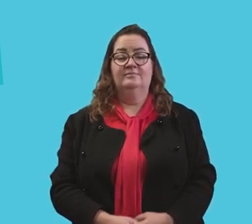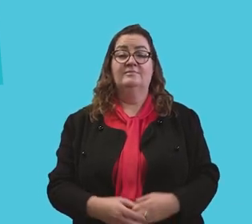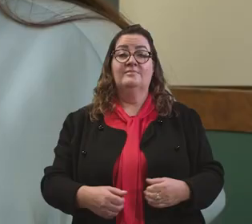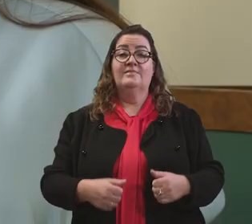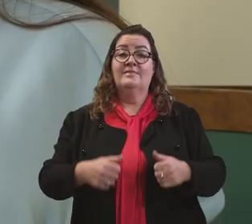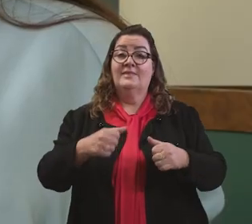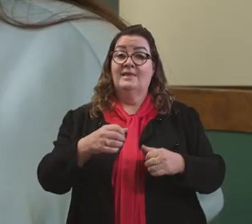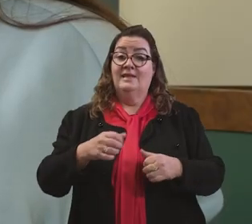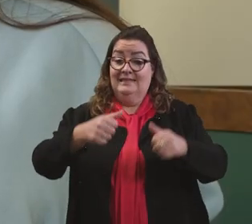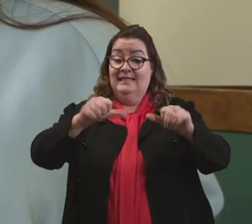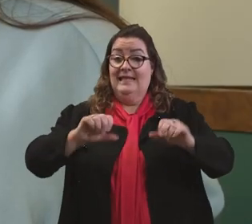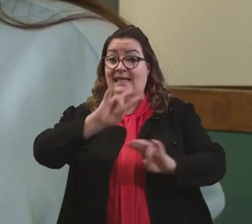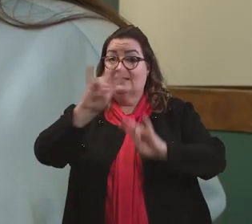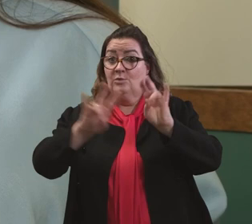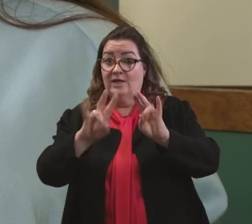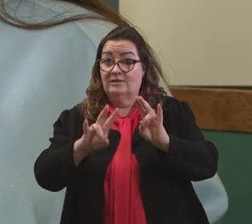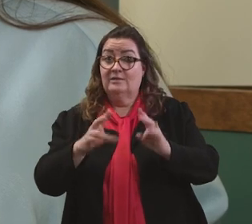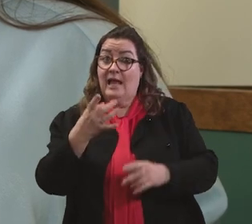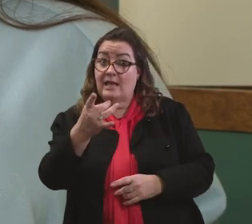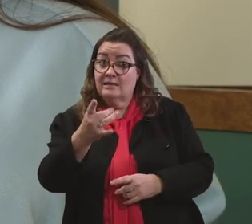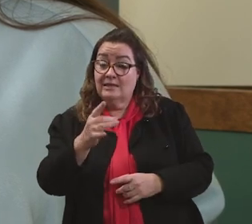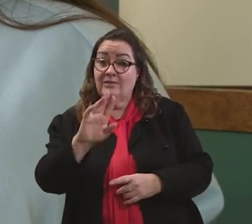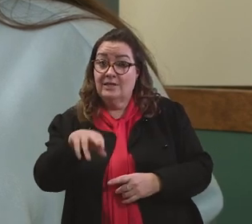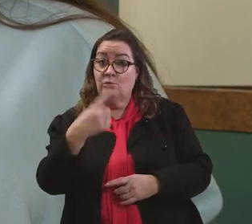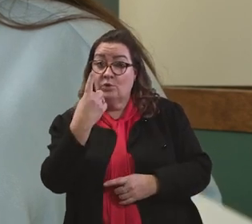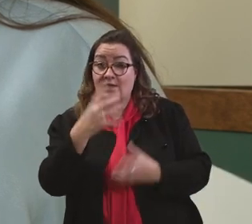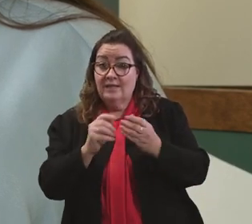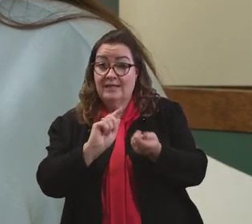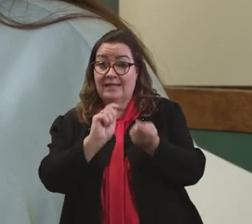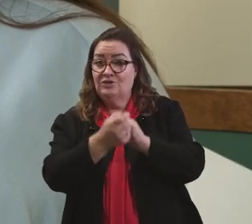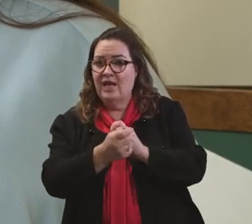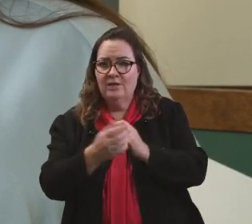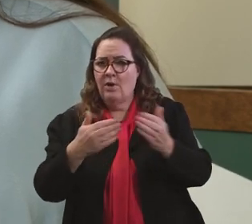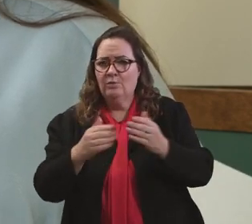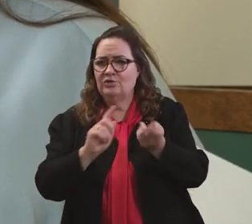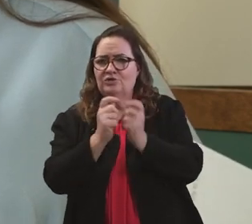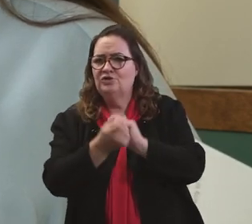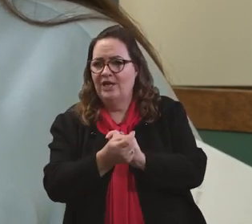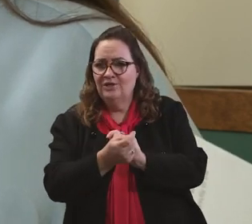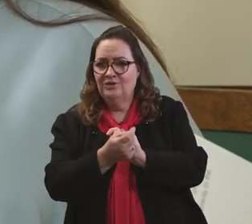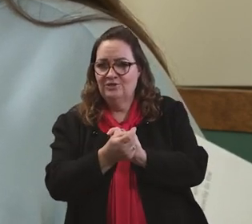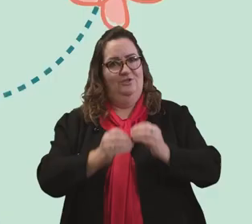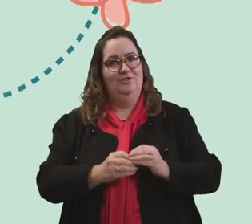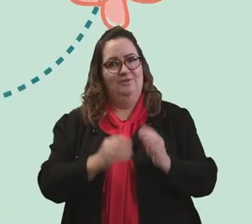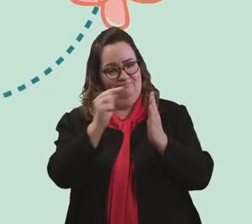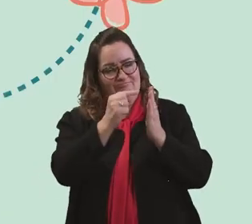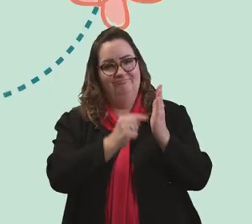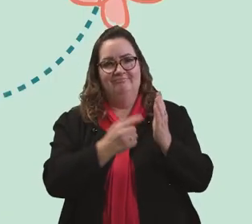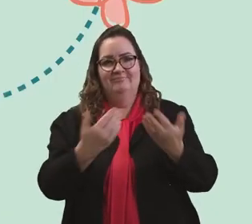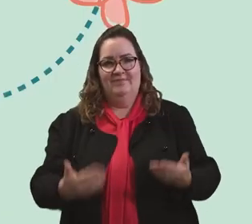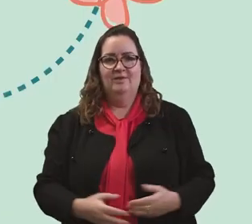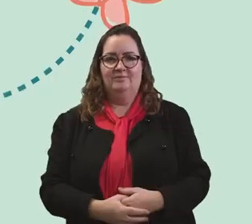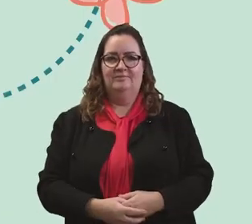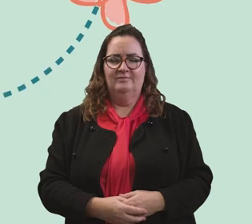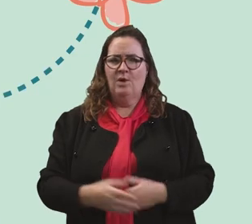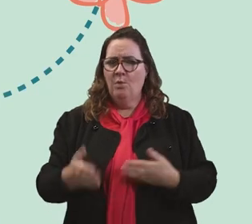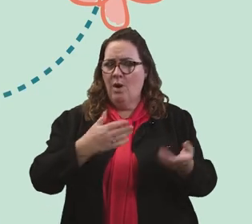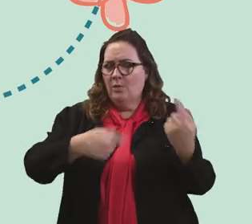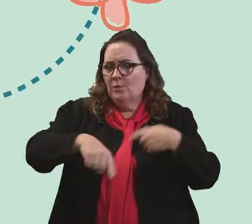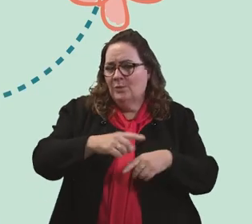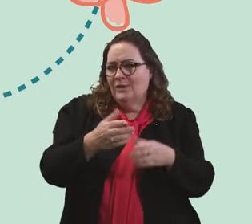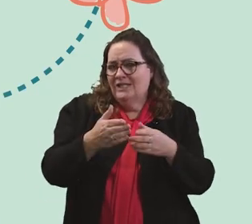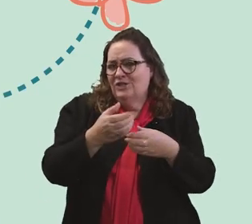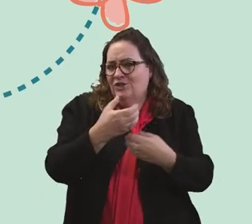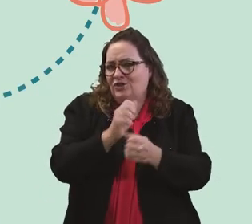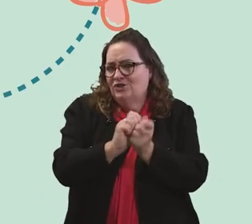Next, we asked you if you could change one thing for children in Ireland, what would it be? This is some of the things you said and drew. What would we change for